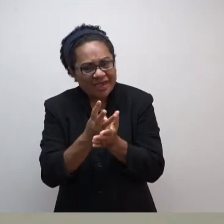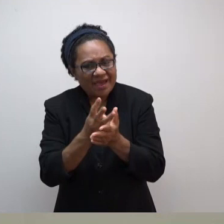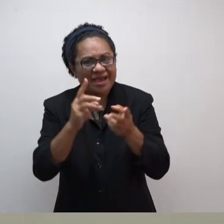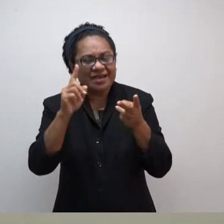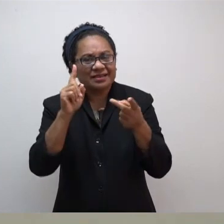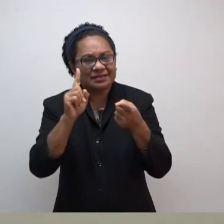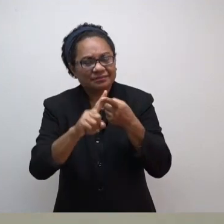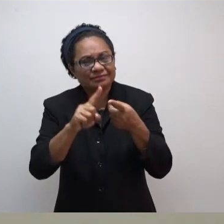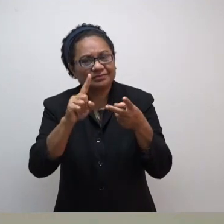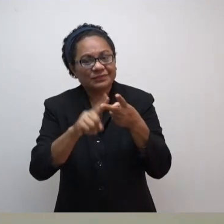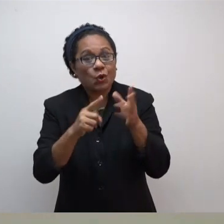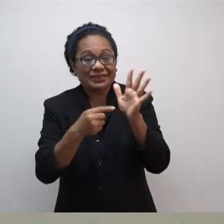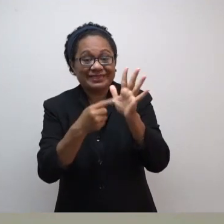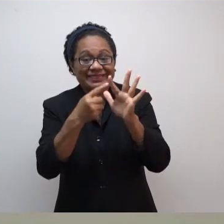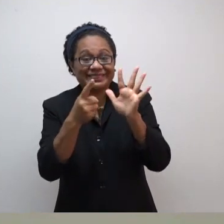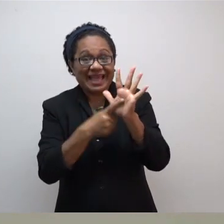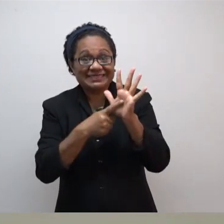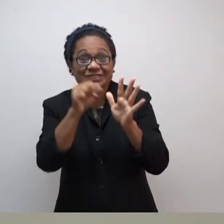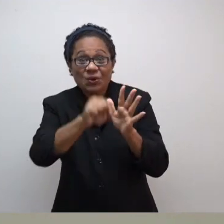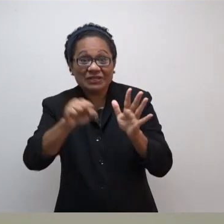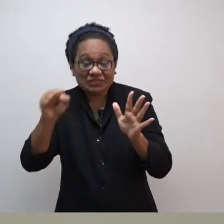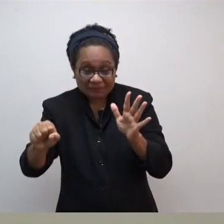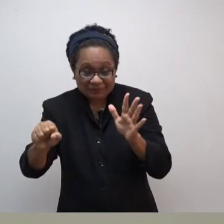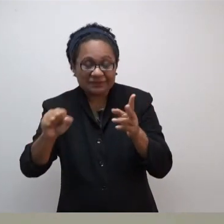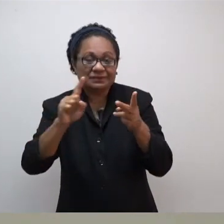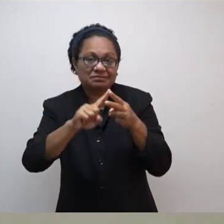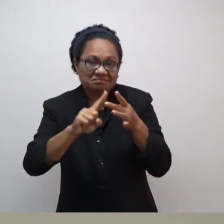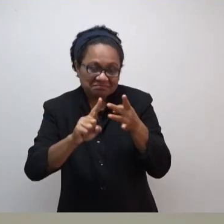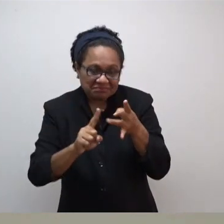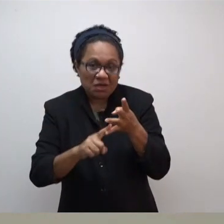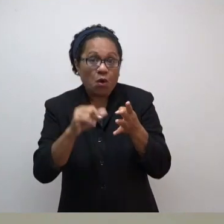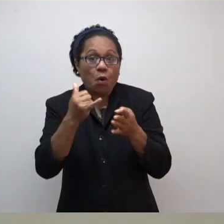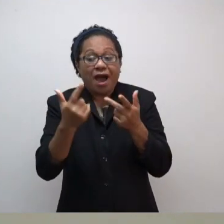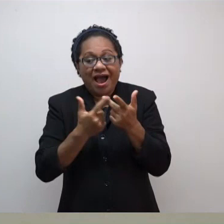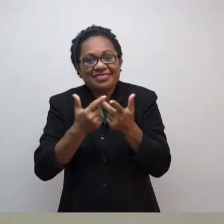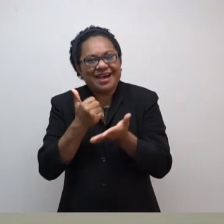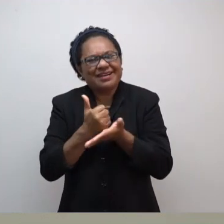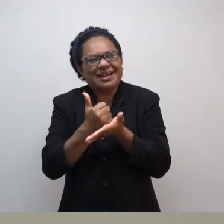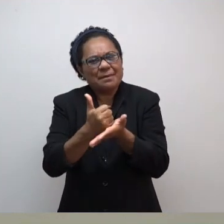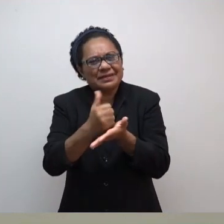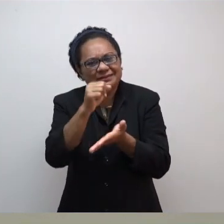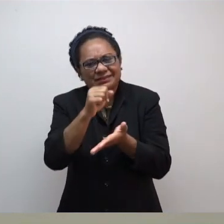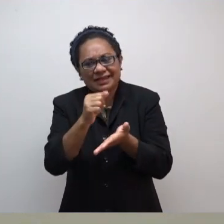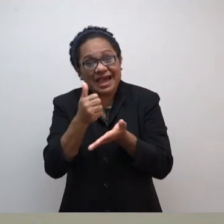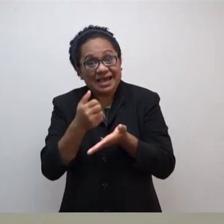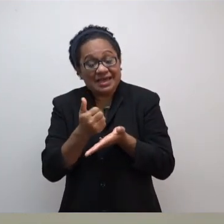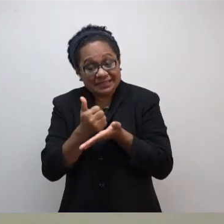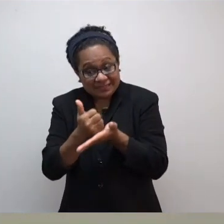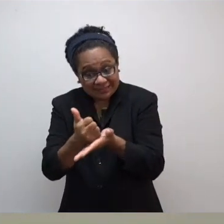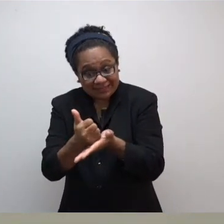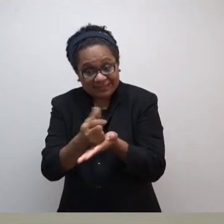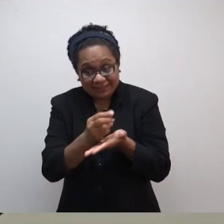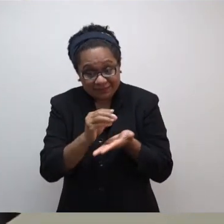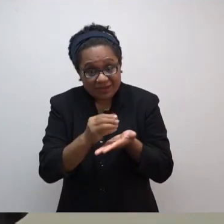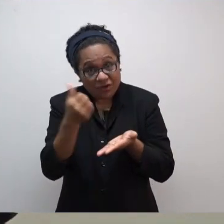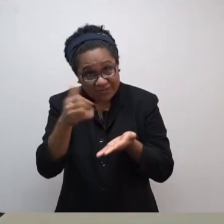scheme, or on TELS, or receiving any other type of benefit from government, so therefore they won't be